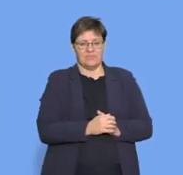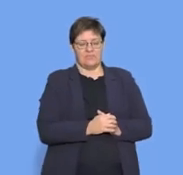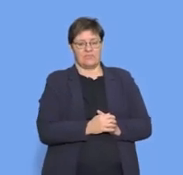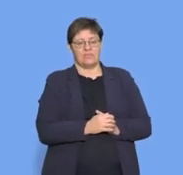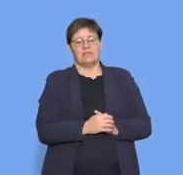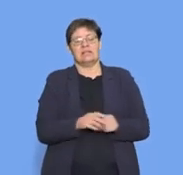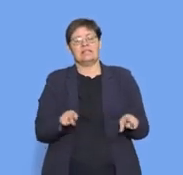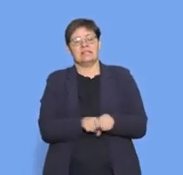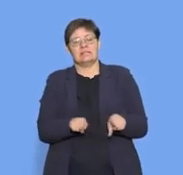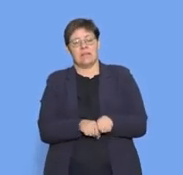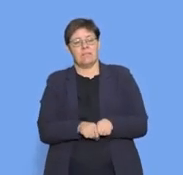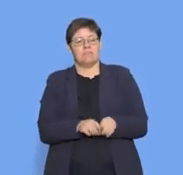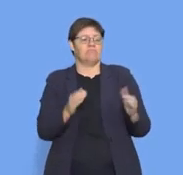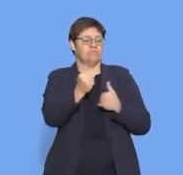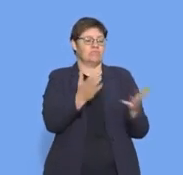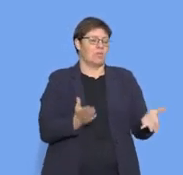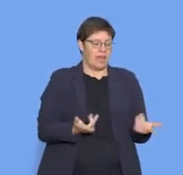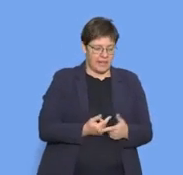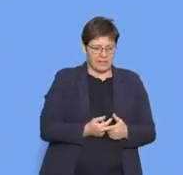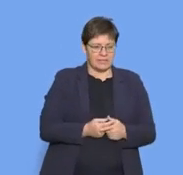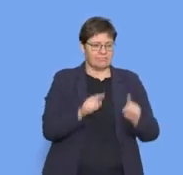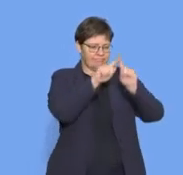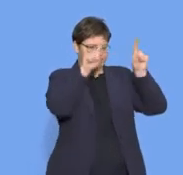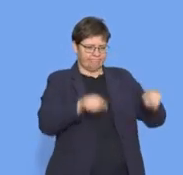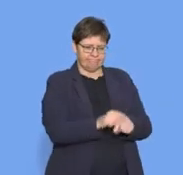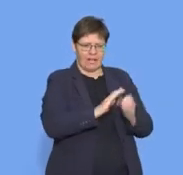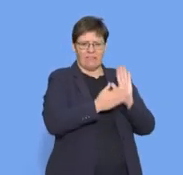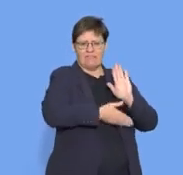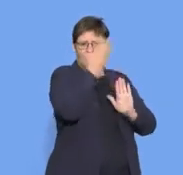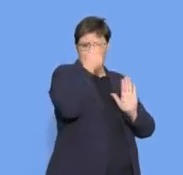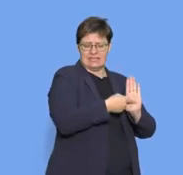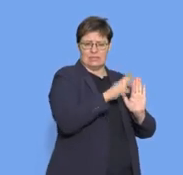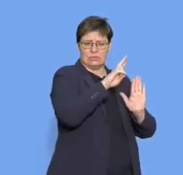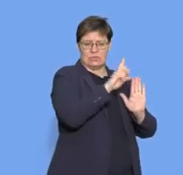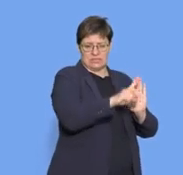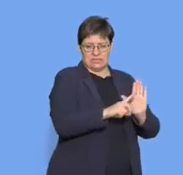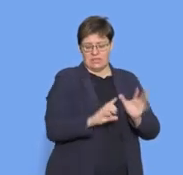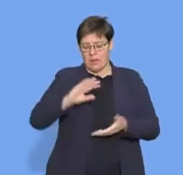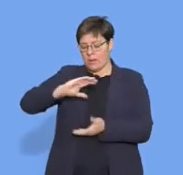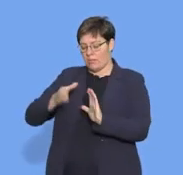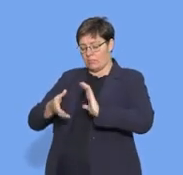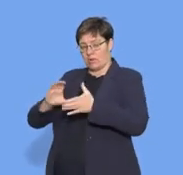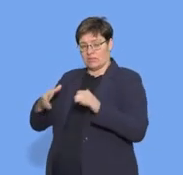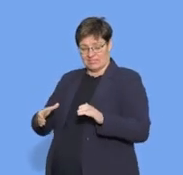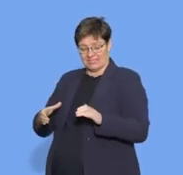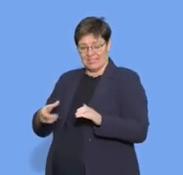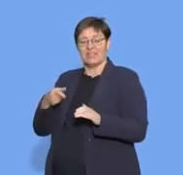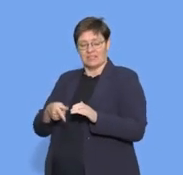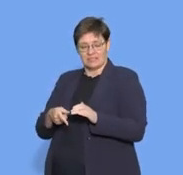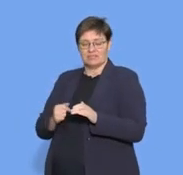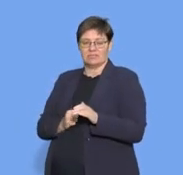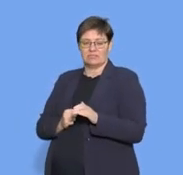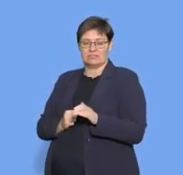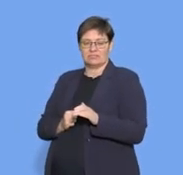figure. It's the same thing if I were to draw a square behind me, that's a flat 2D object. Versus if I was holding a box